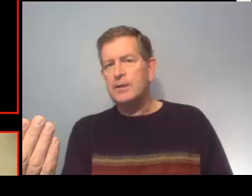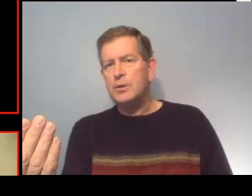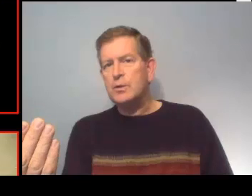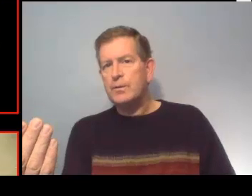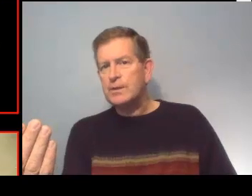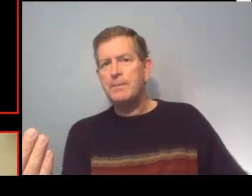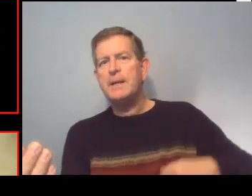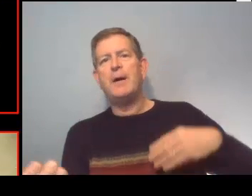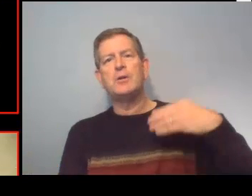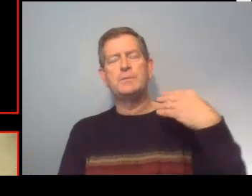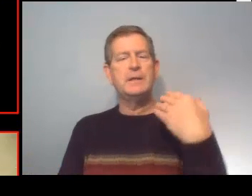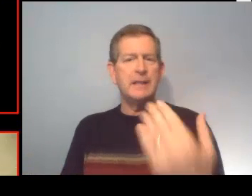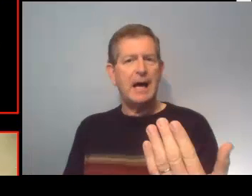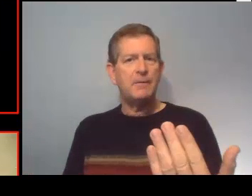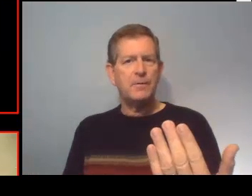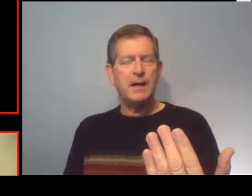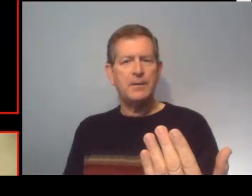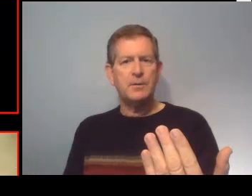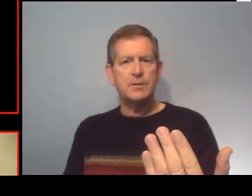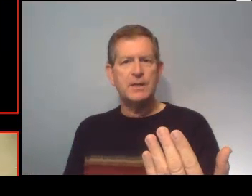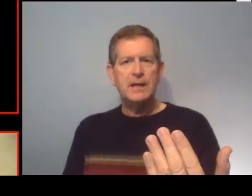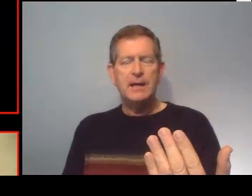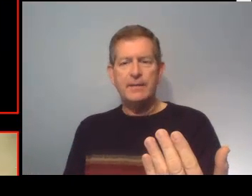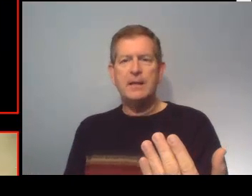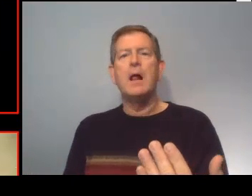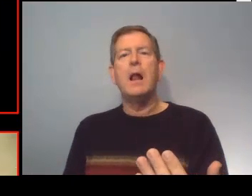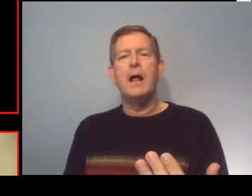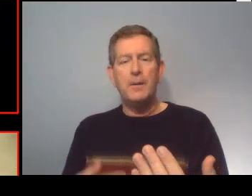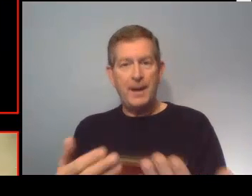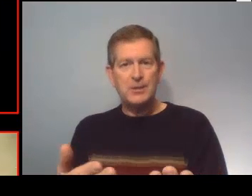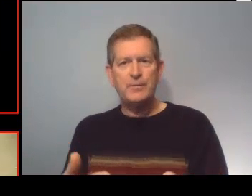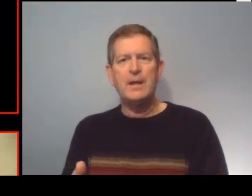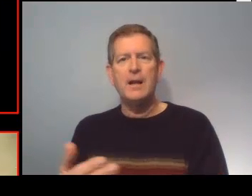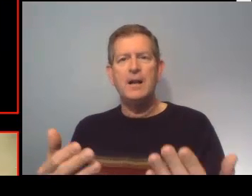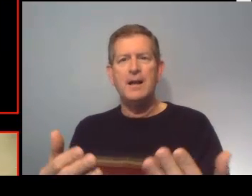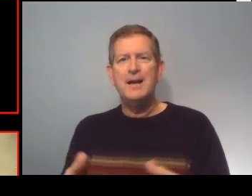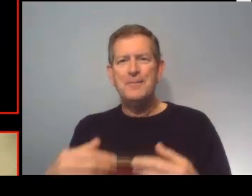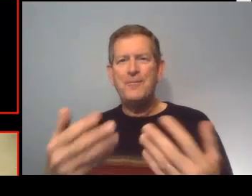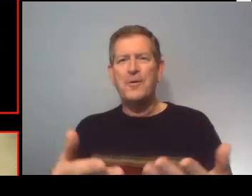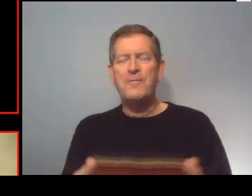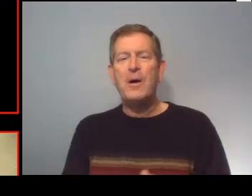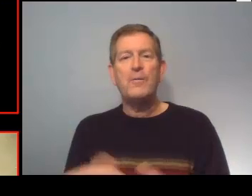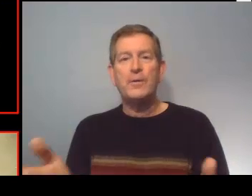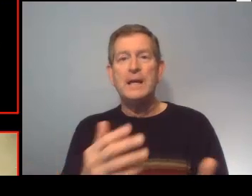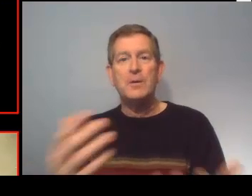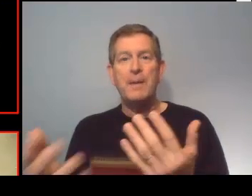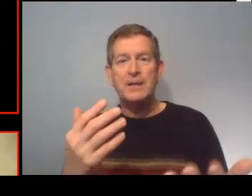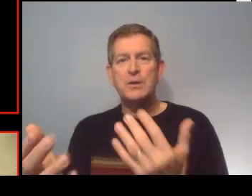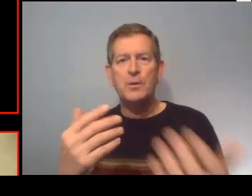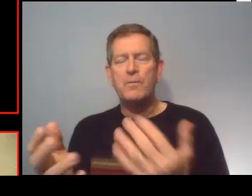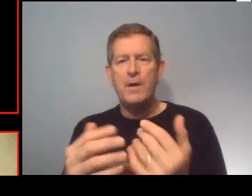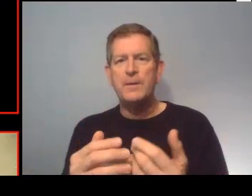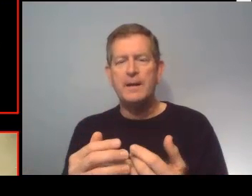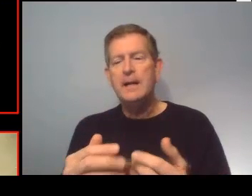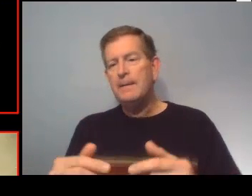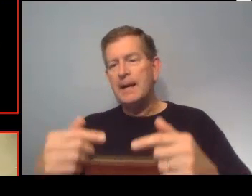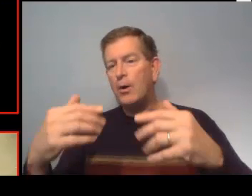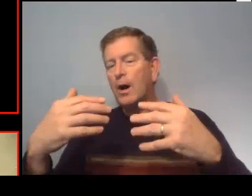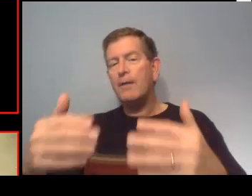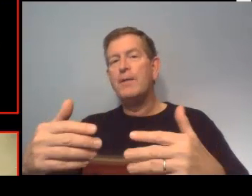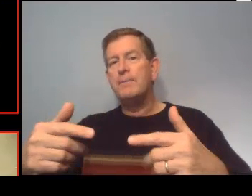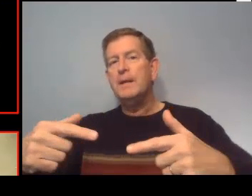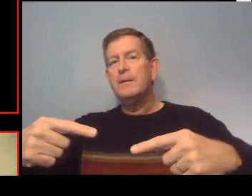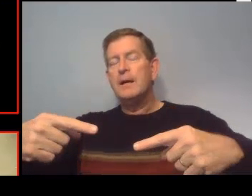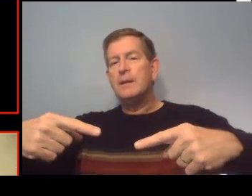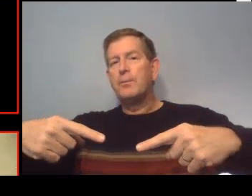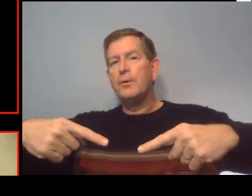le is used for some nouns, but la for others, and then L apostrophe before a vowel for either masculine or feminine, and